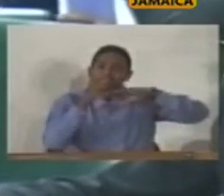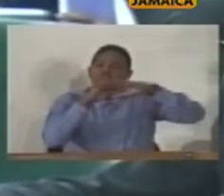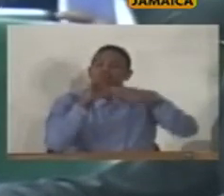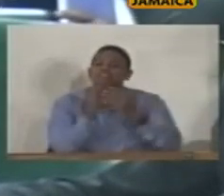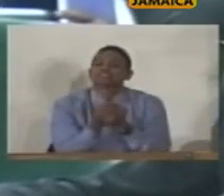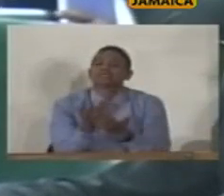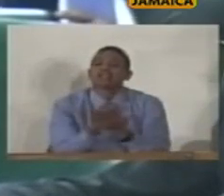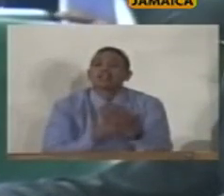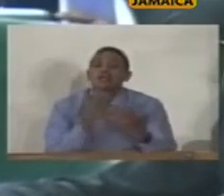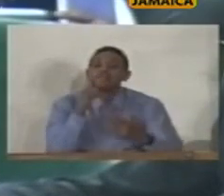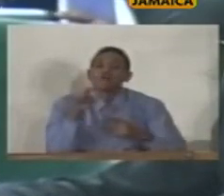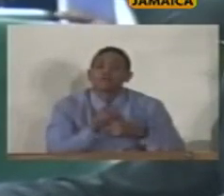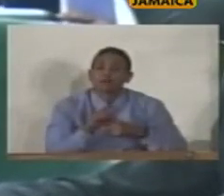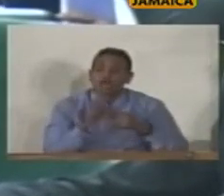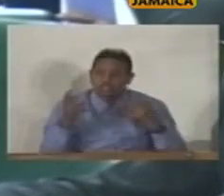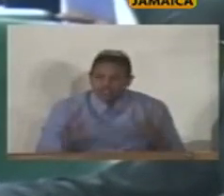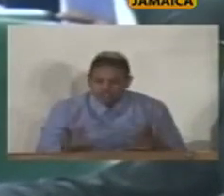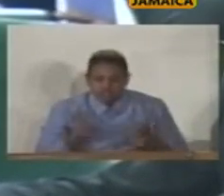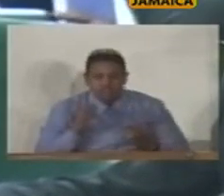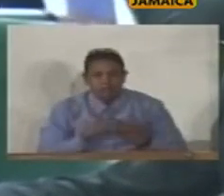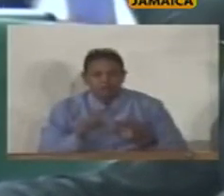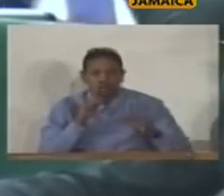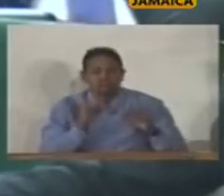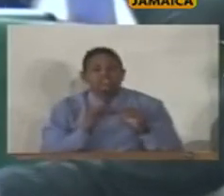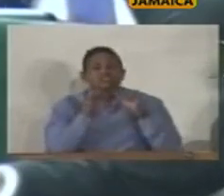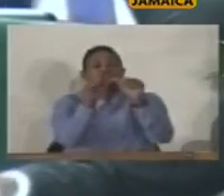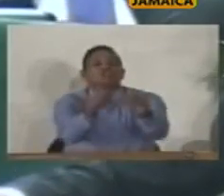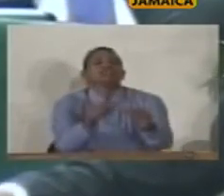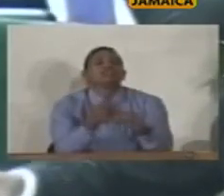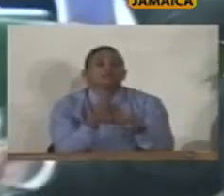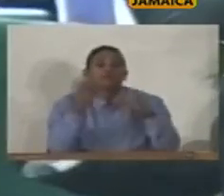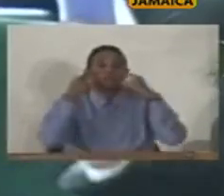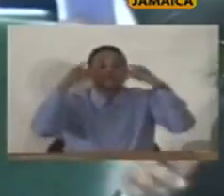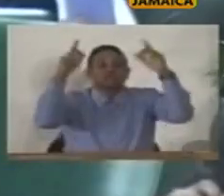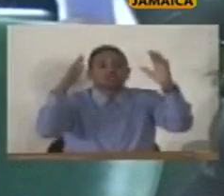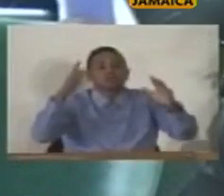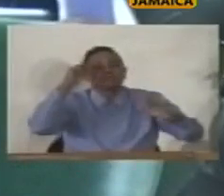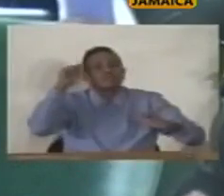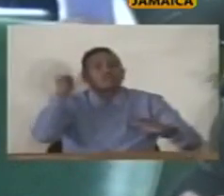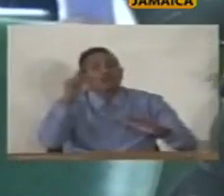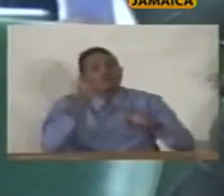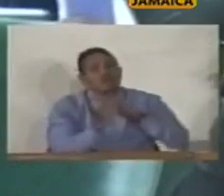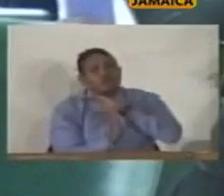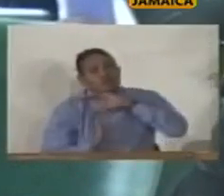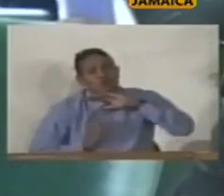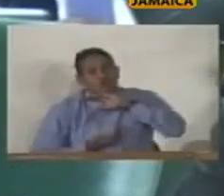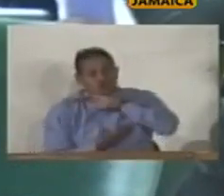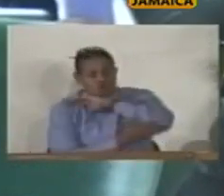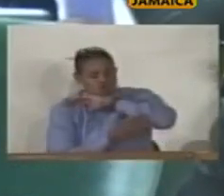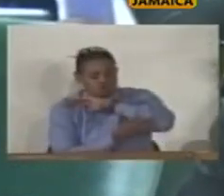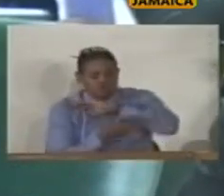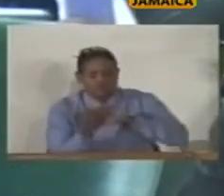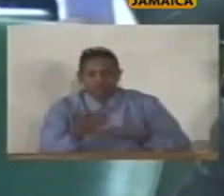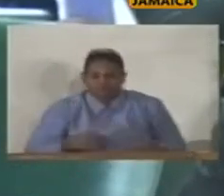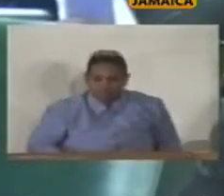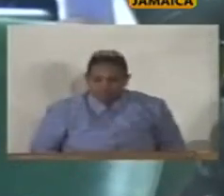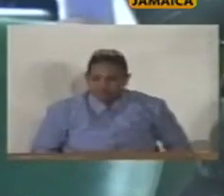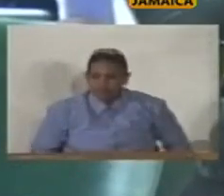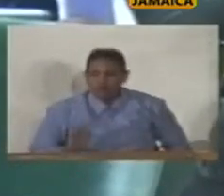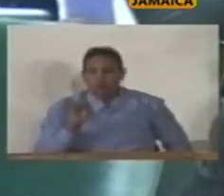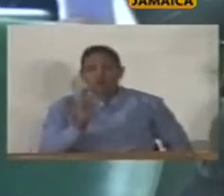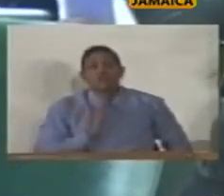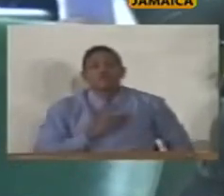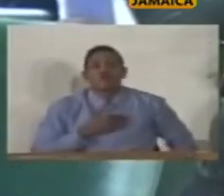for practitioners, and sustainable prosperity for our country. Mr. Speaker, one of our